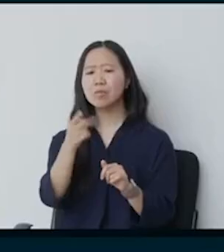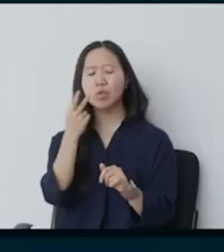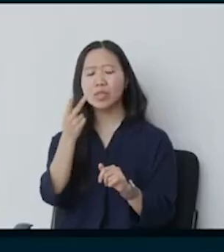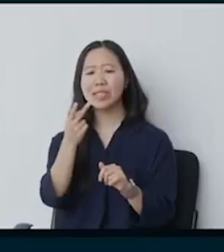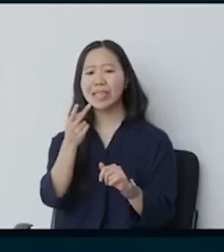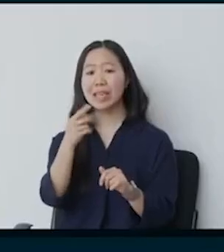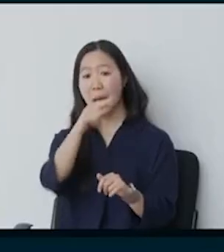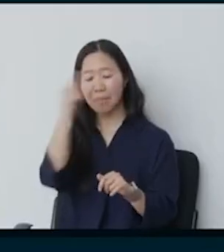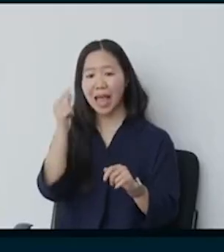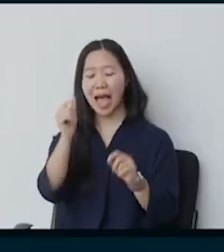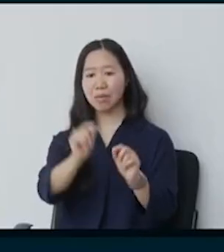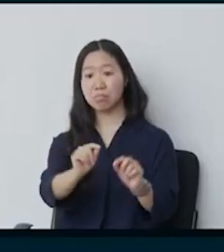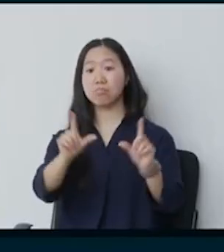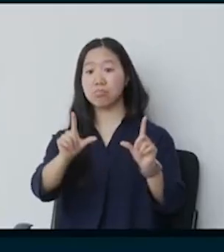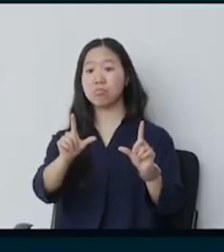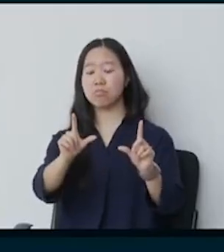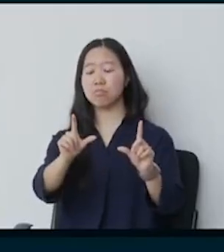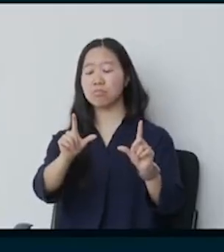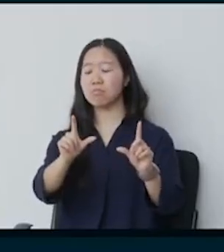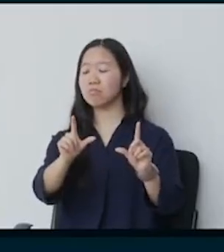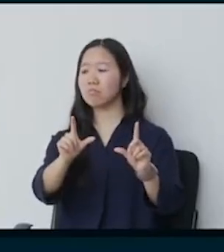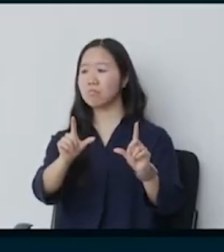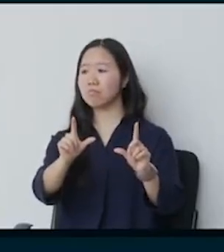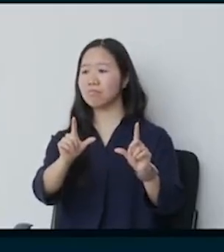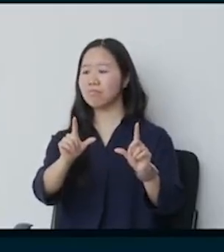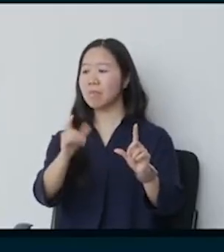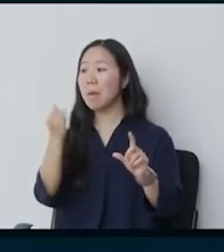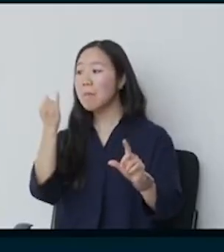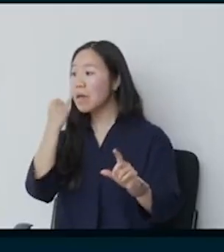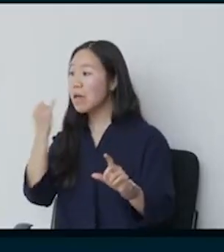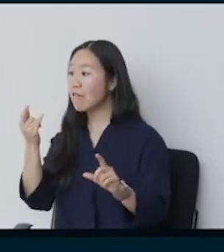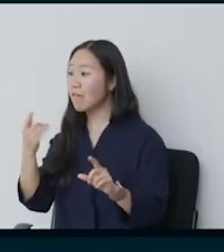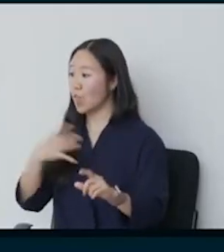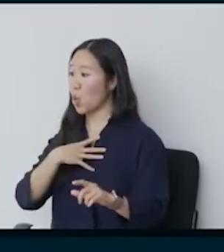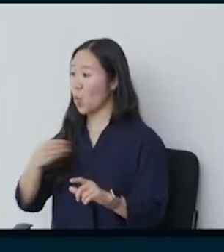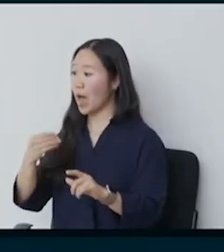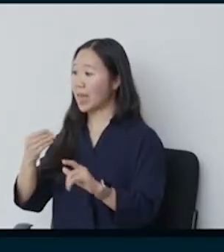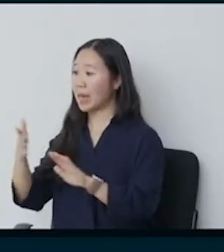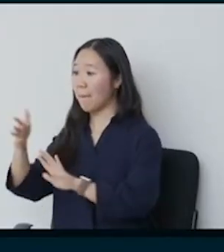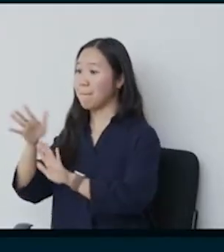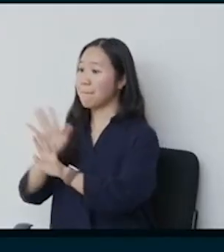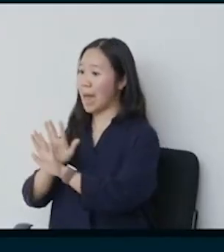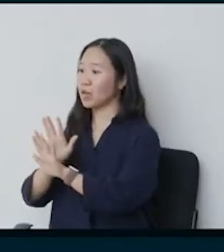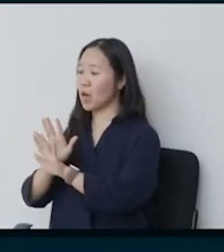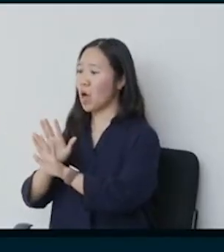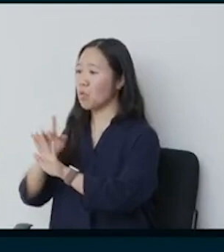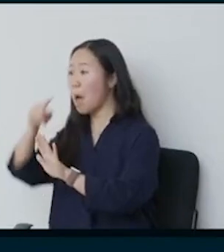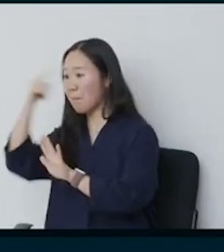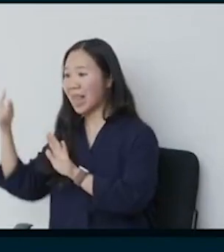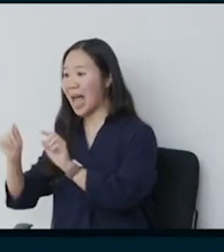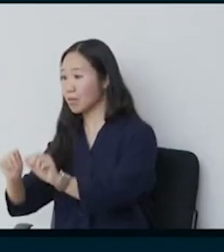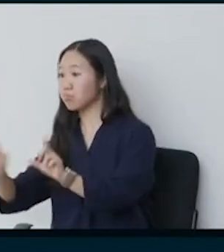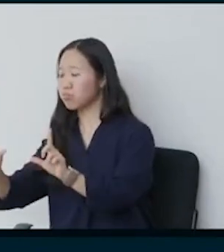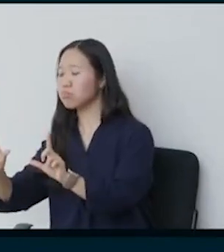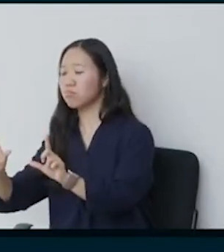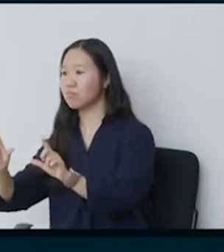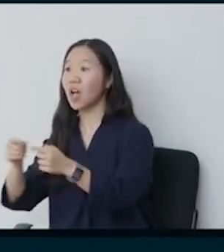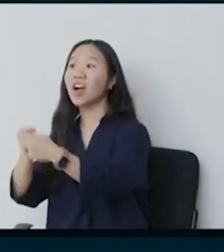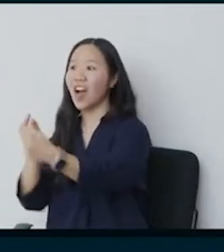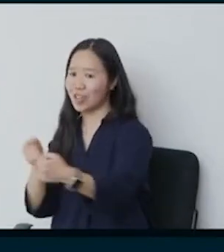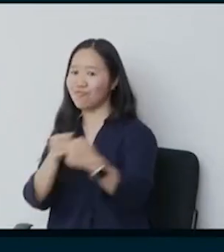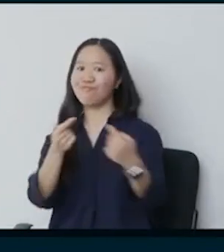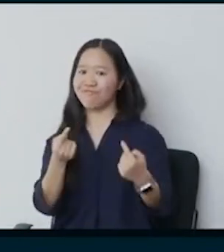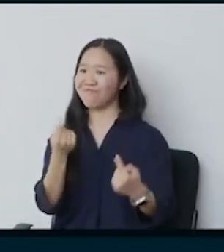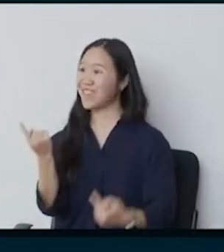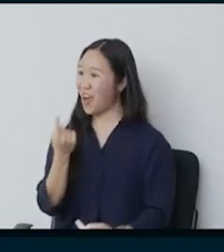outline. But when the button's on a black outline, you see the white outline. So it's never gonna be a problem. So this is a great solution